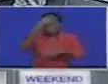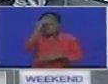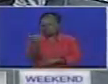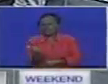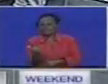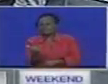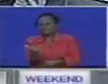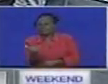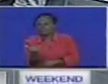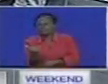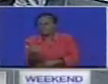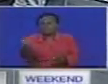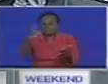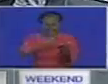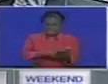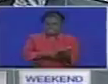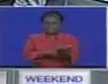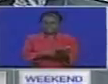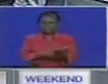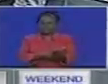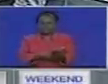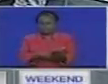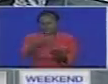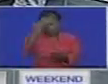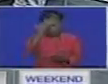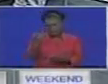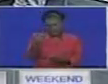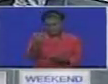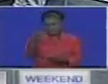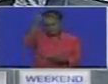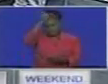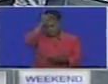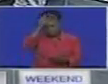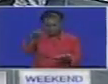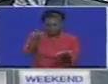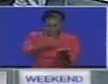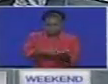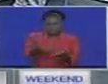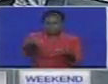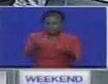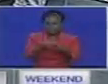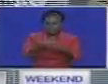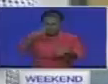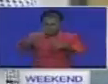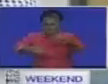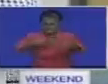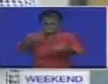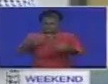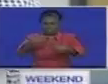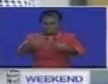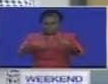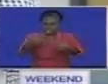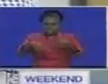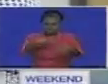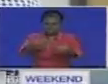election, registration, first of all. Yes, because this month. Grassroots election, registration of members is a continuous process. That's right. To strengthen our